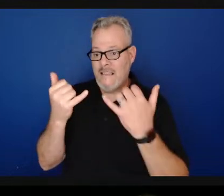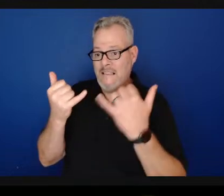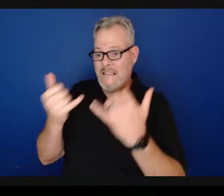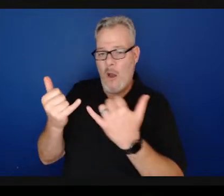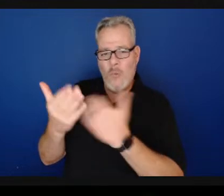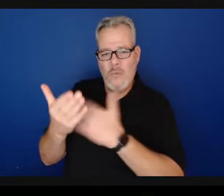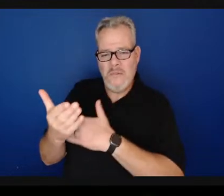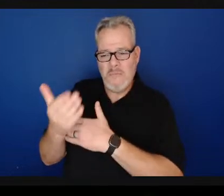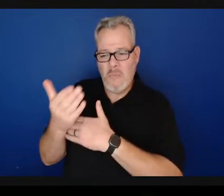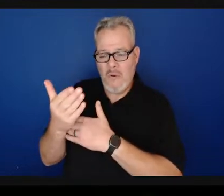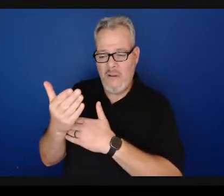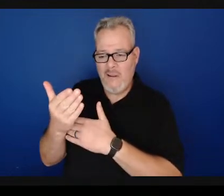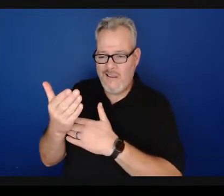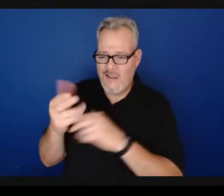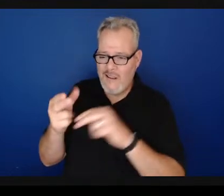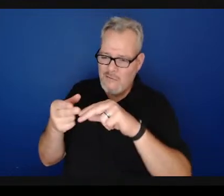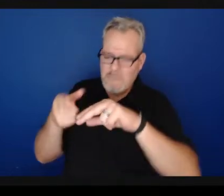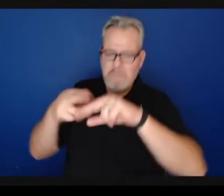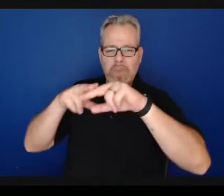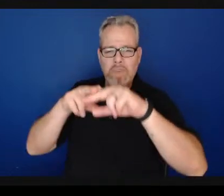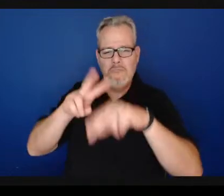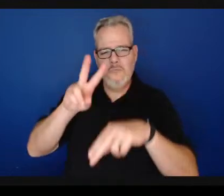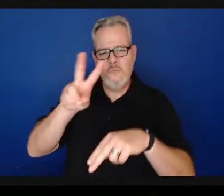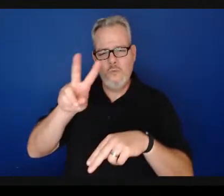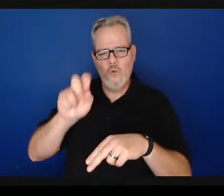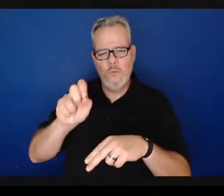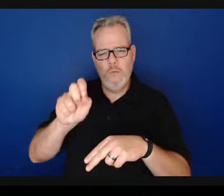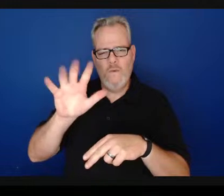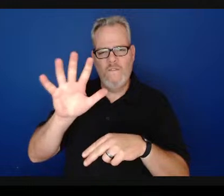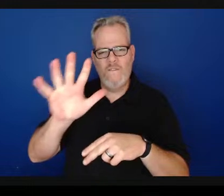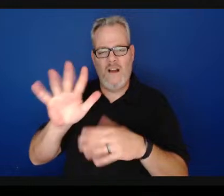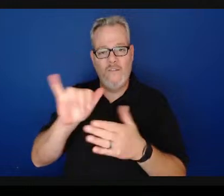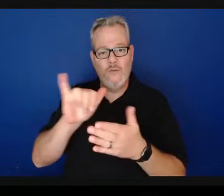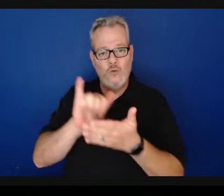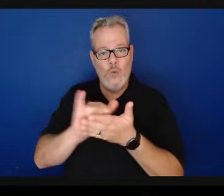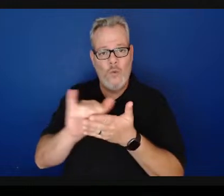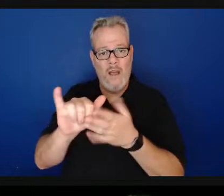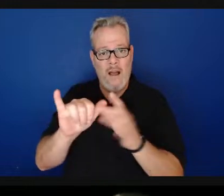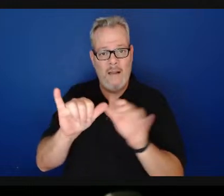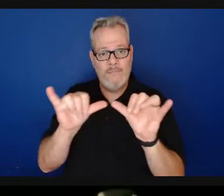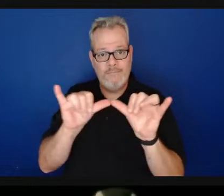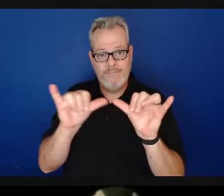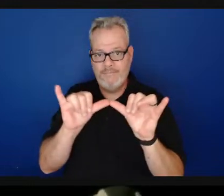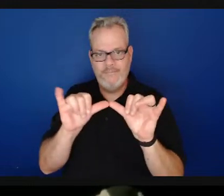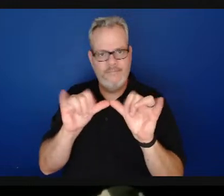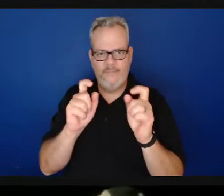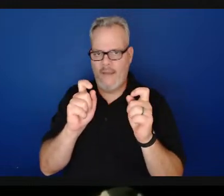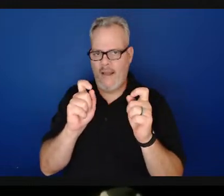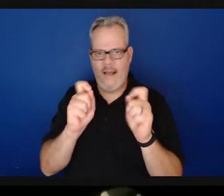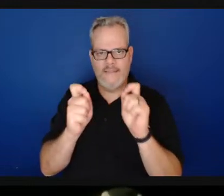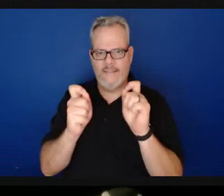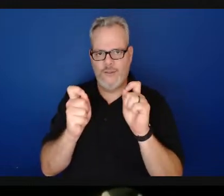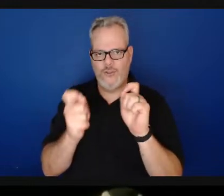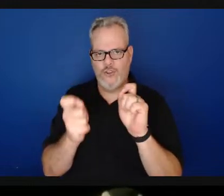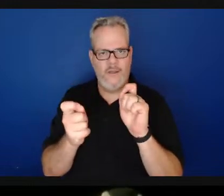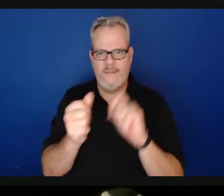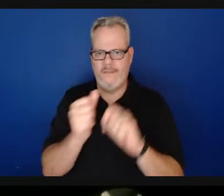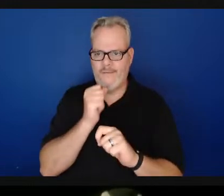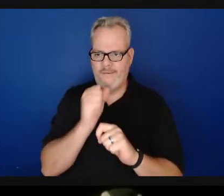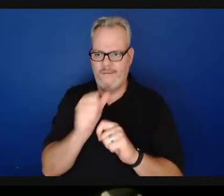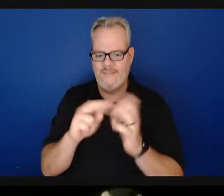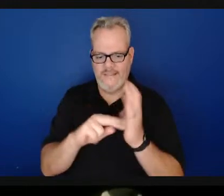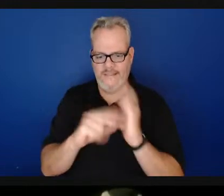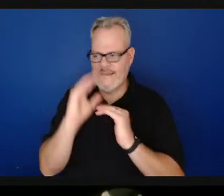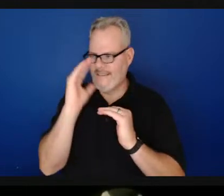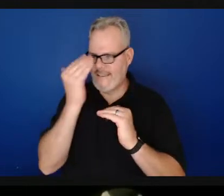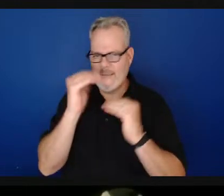maybe 2.5 or something. So it looks like, if anything, the rate has not changed at all, right? It looks like it's fairly linear here with a little bit of